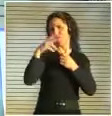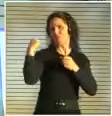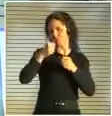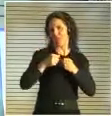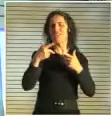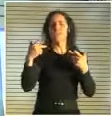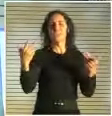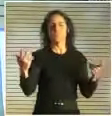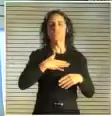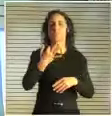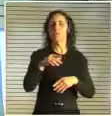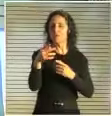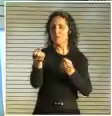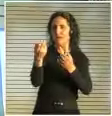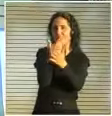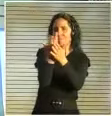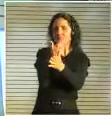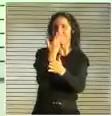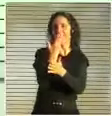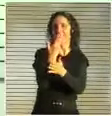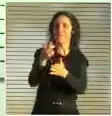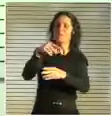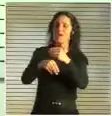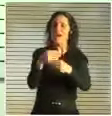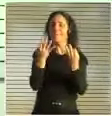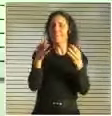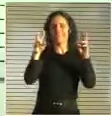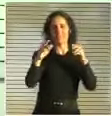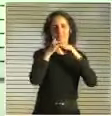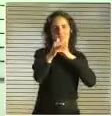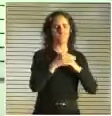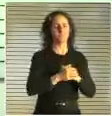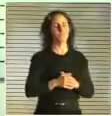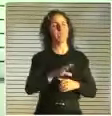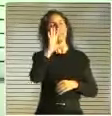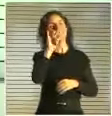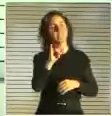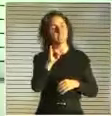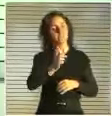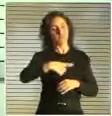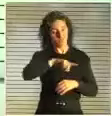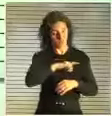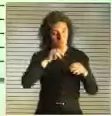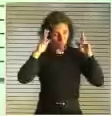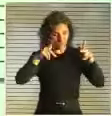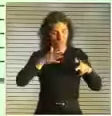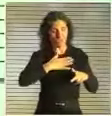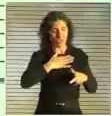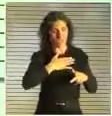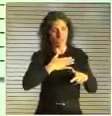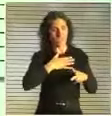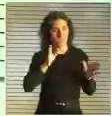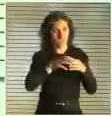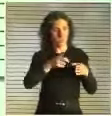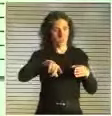things. Yes, thank you, Glenn. And I must say that Radisson Hotel Group has been a member of SHA and its predecessors